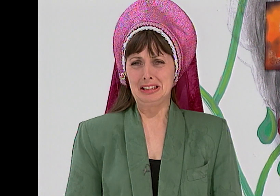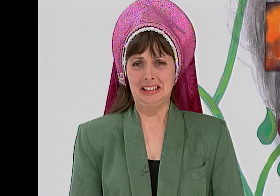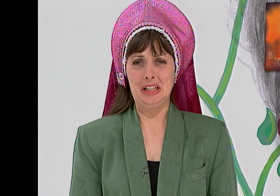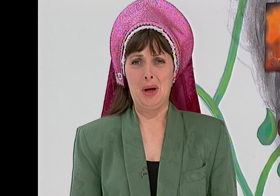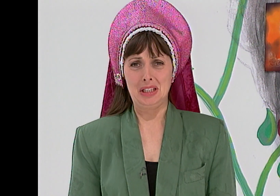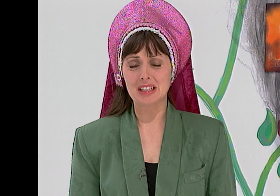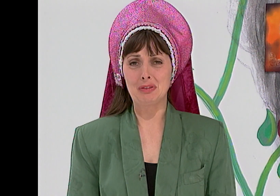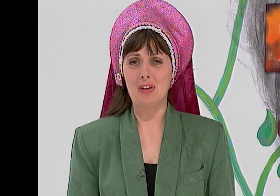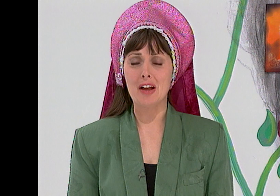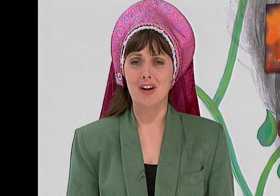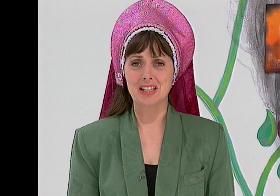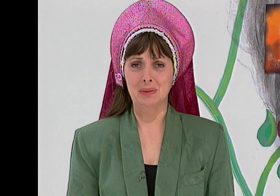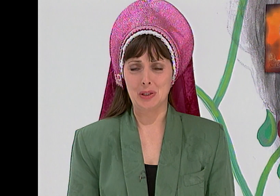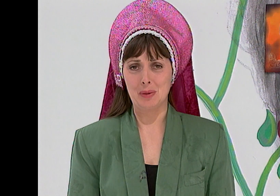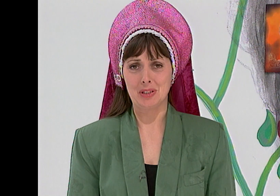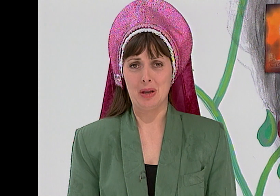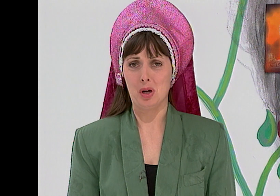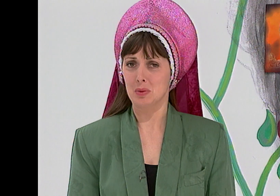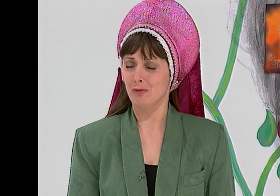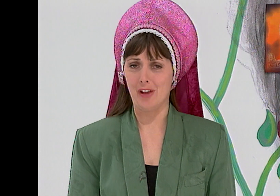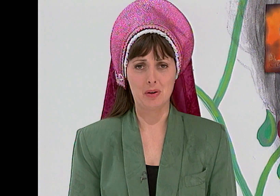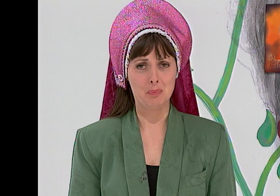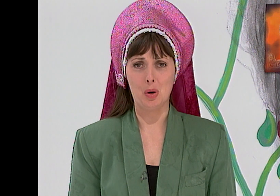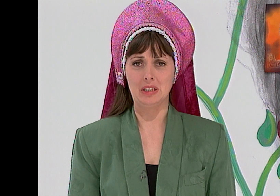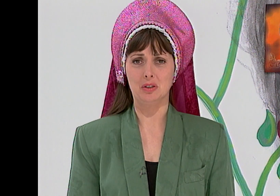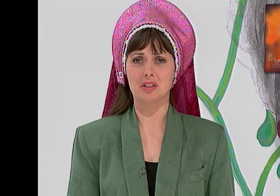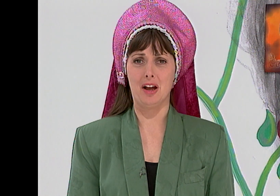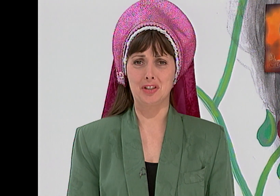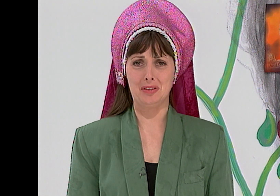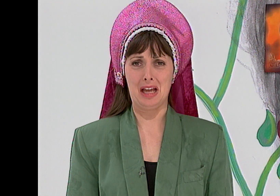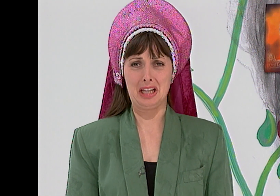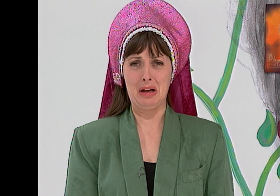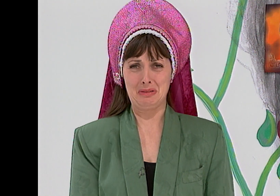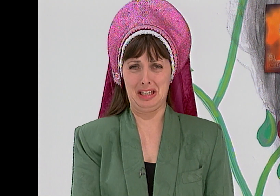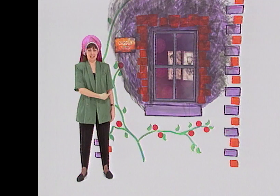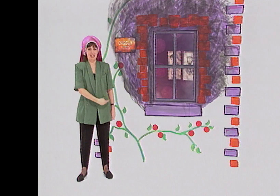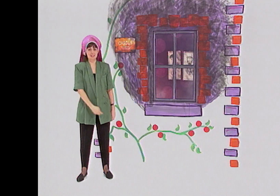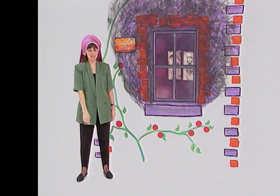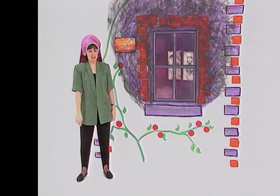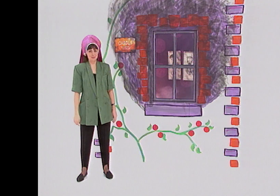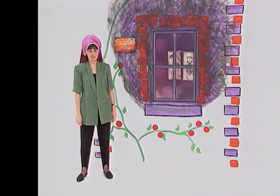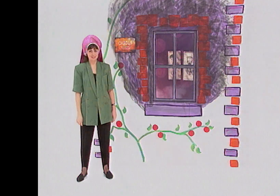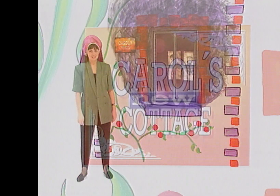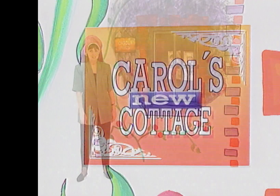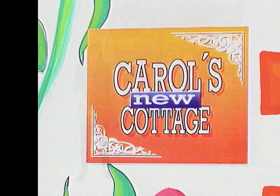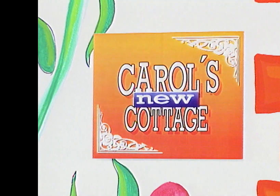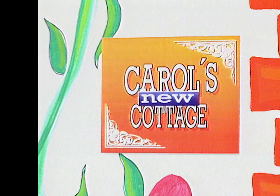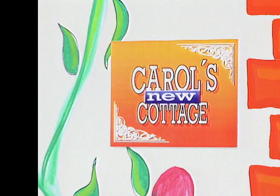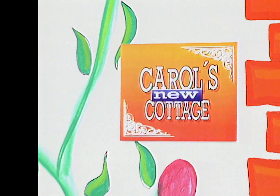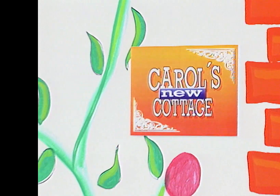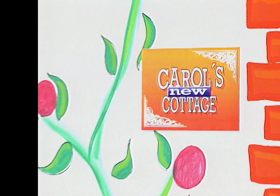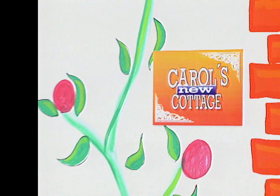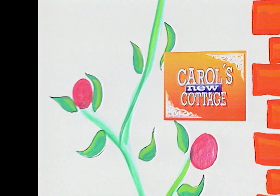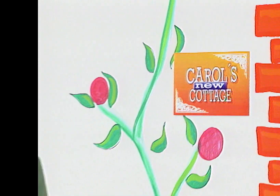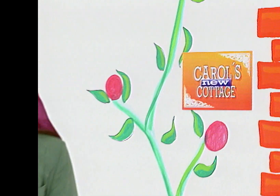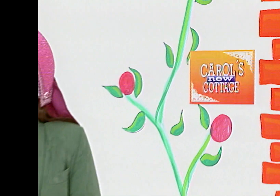You see, what little firefighting equipment there was, was very poorly looked after, and that's how things like this happen. It's